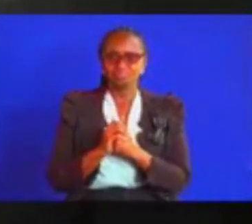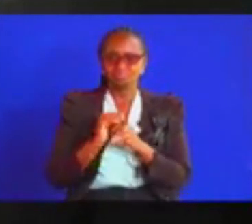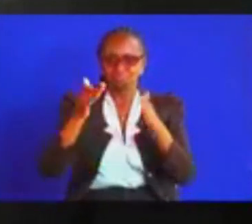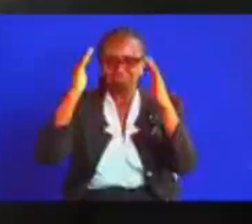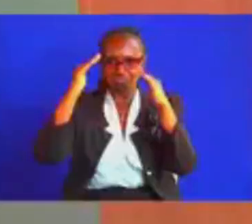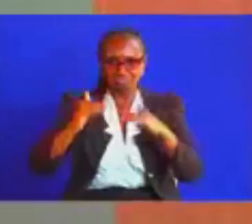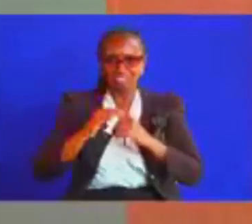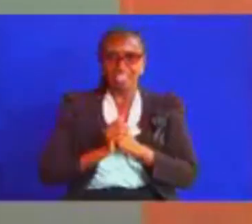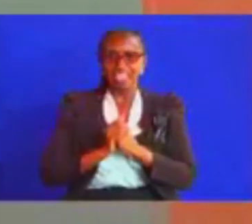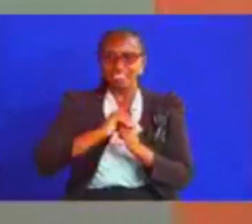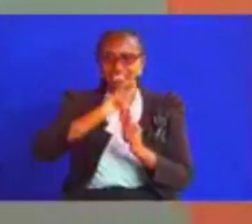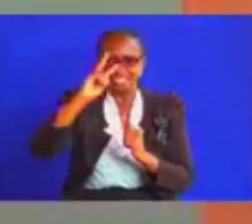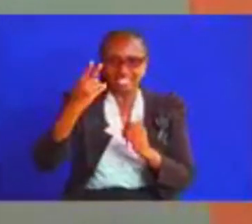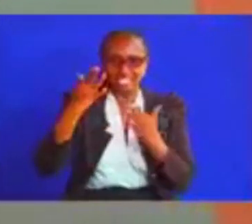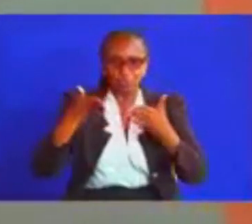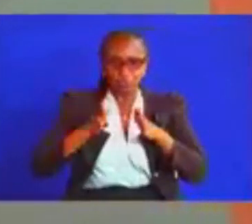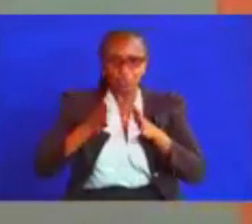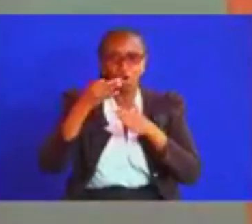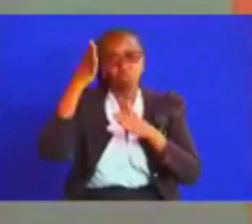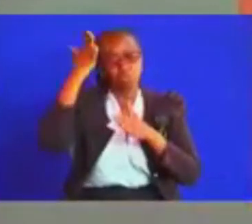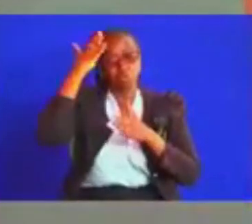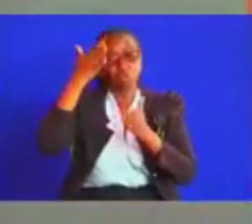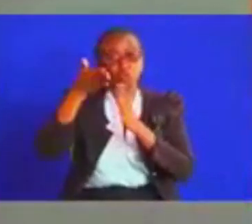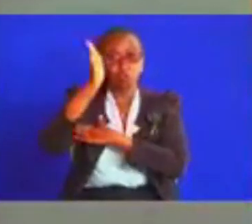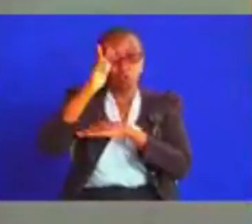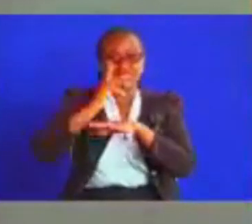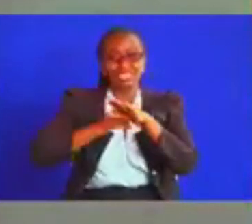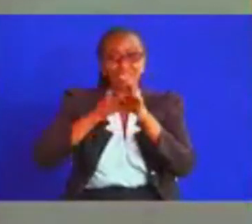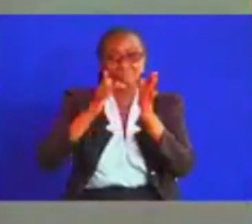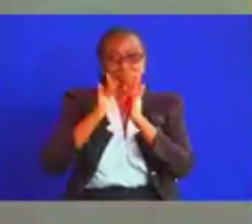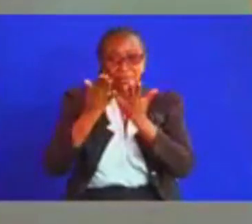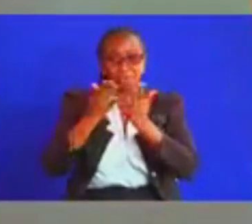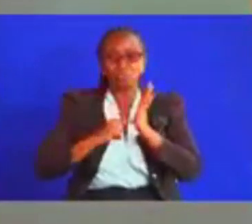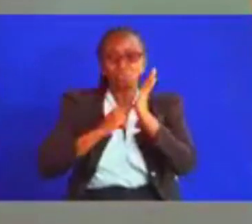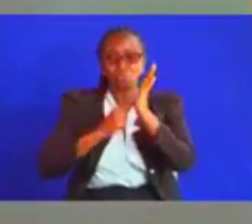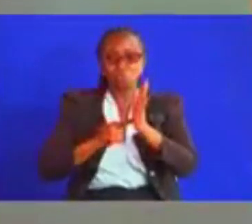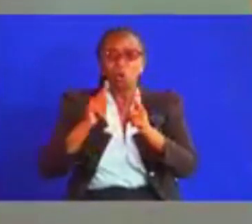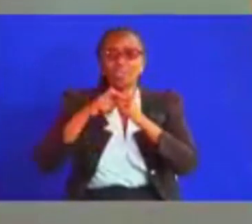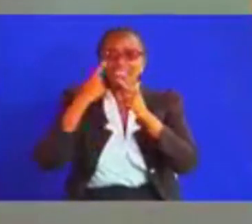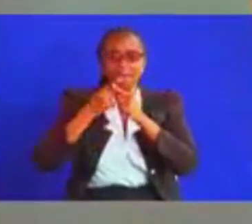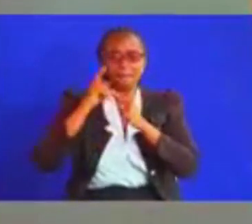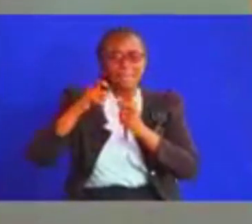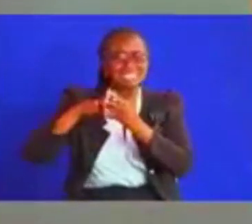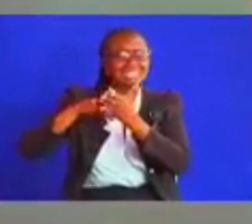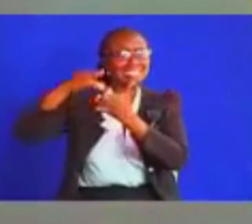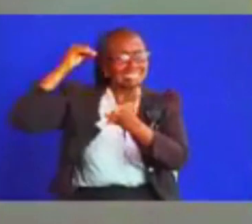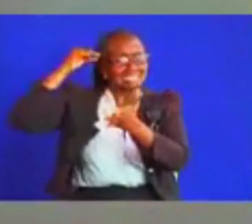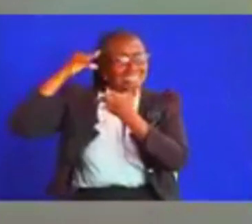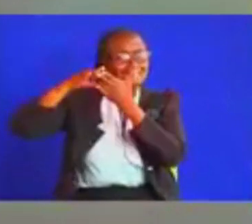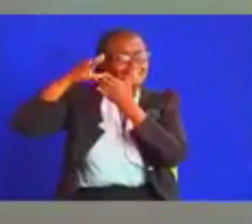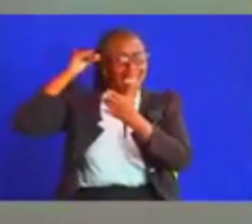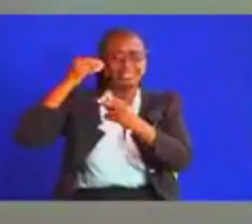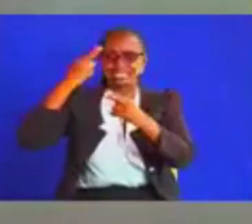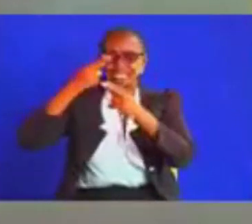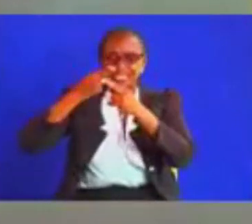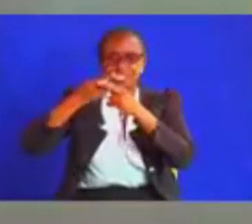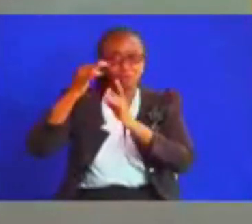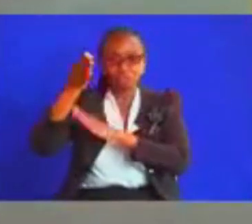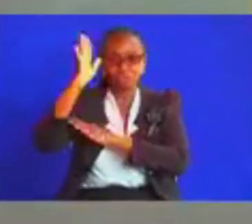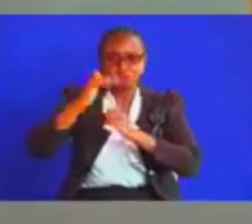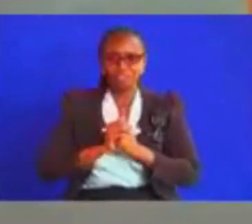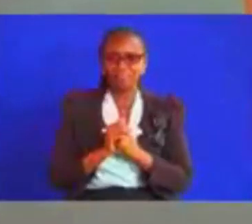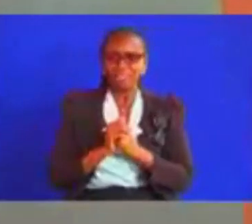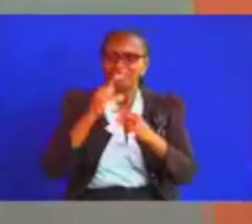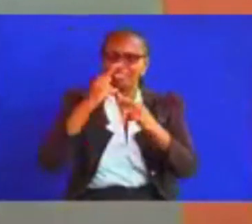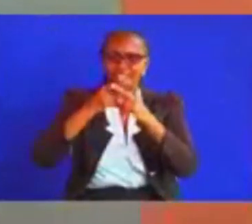platform to knowing God, as the Bible reveals, is to study his names. The names